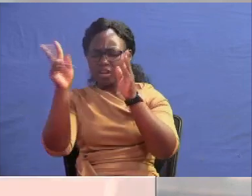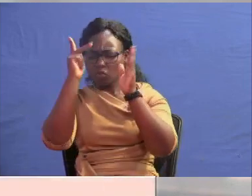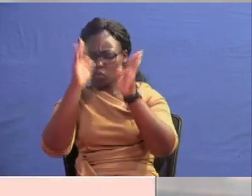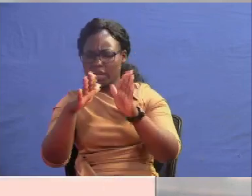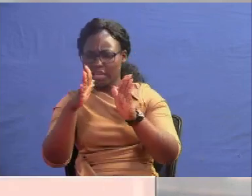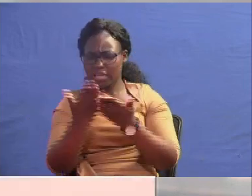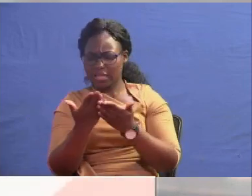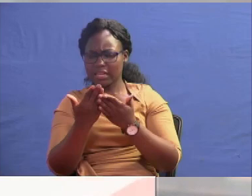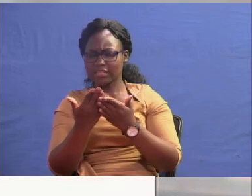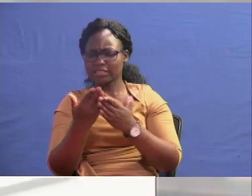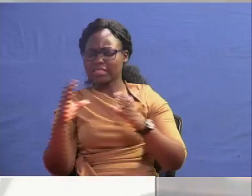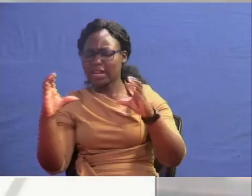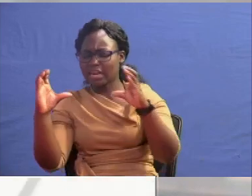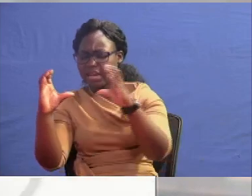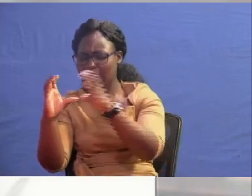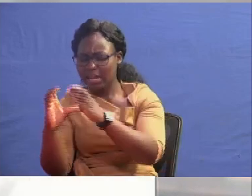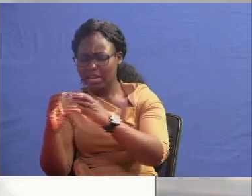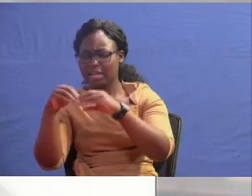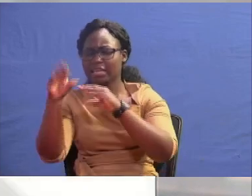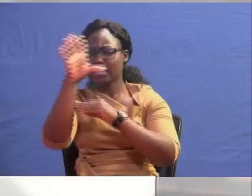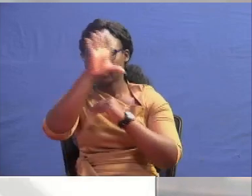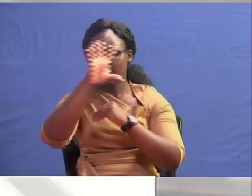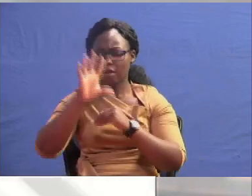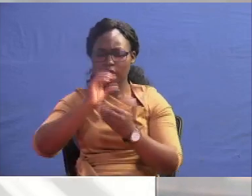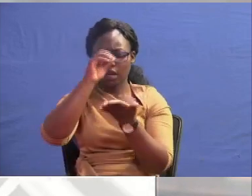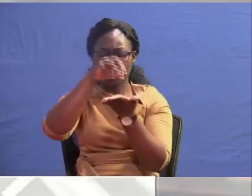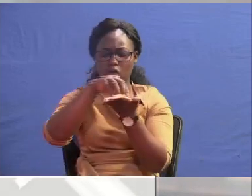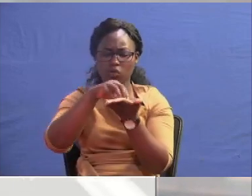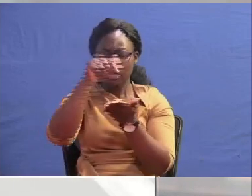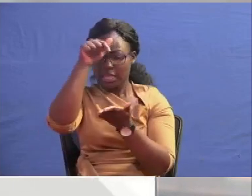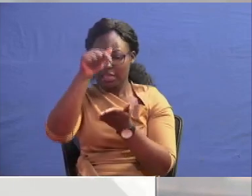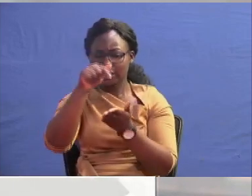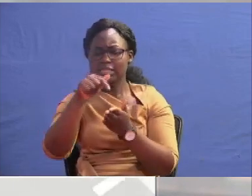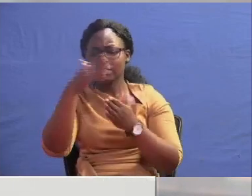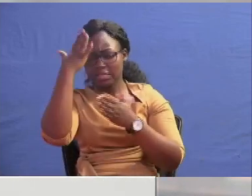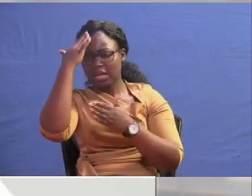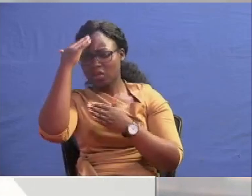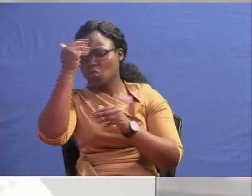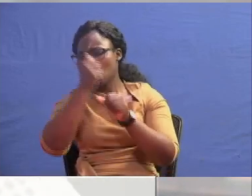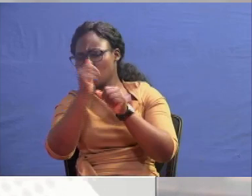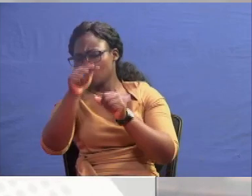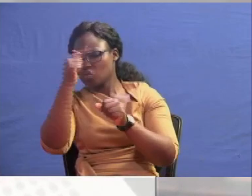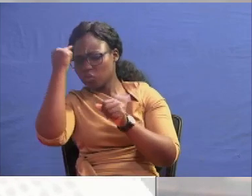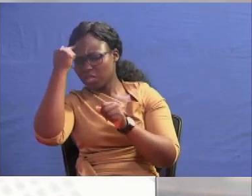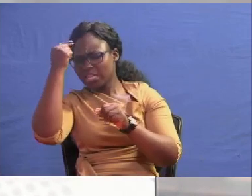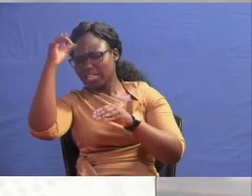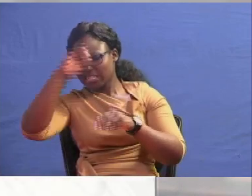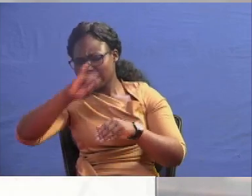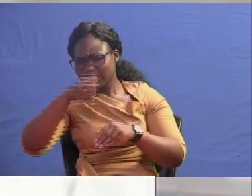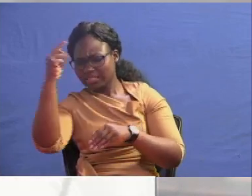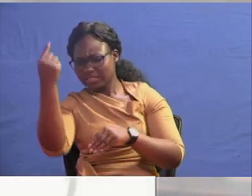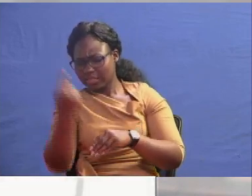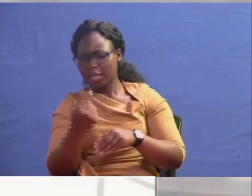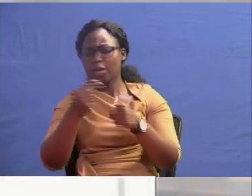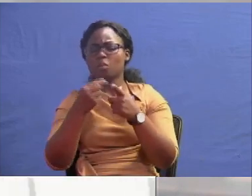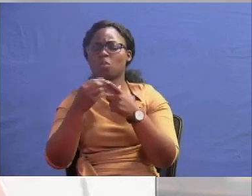strategic ally in the African continent. These are recognitions. Do you think it just came about, or it is